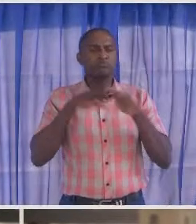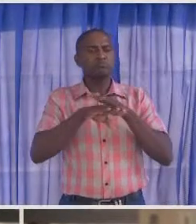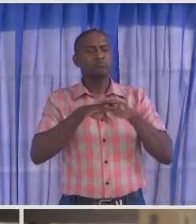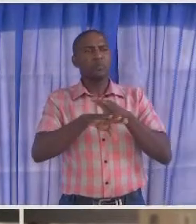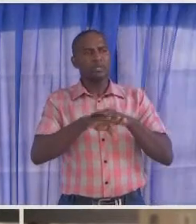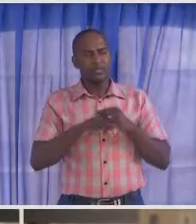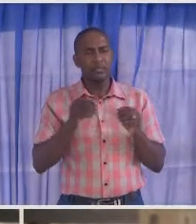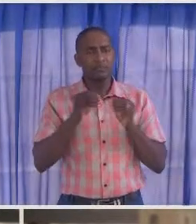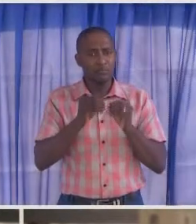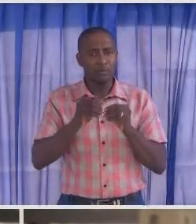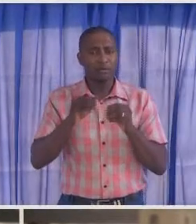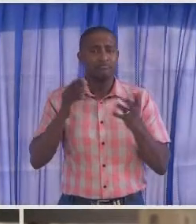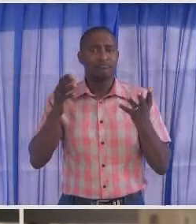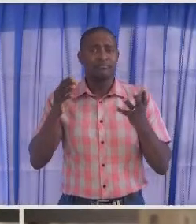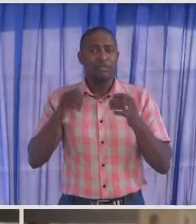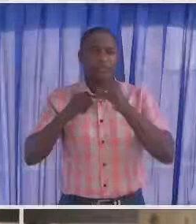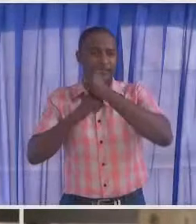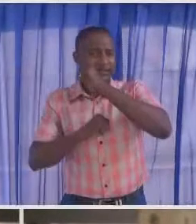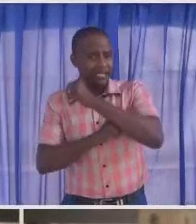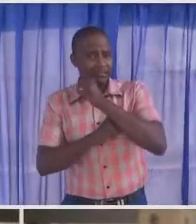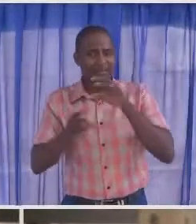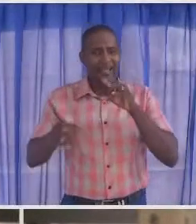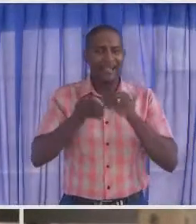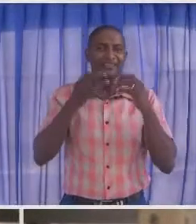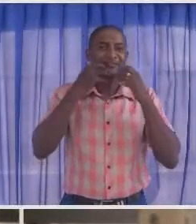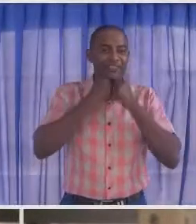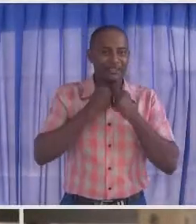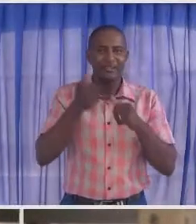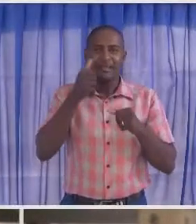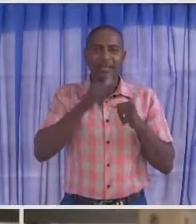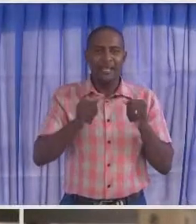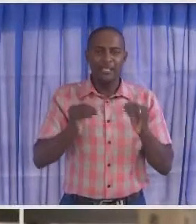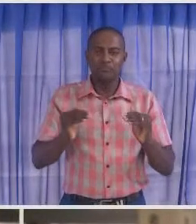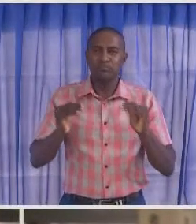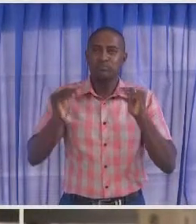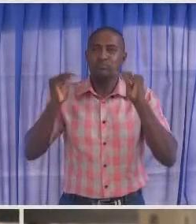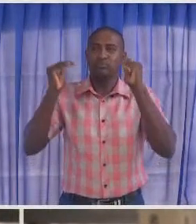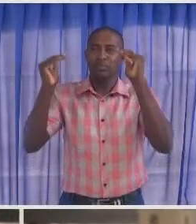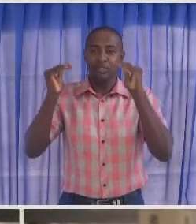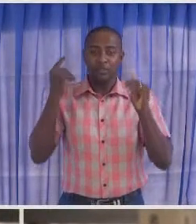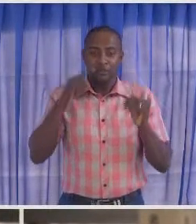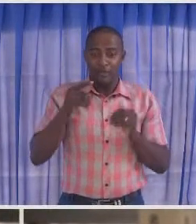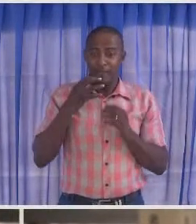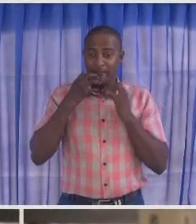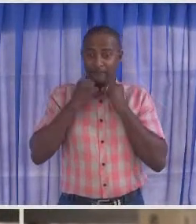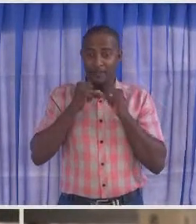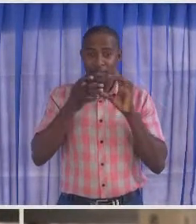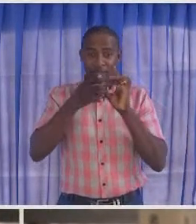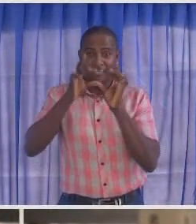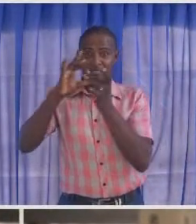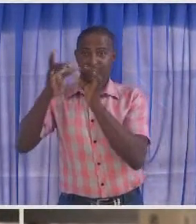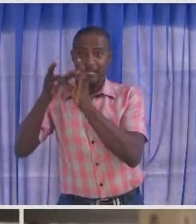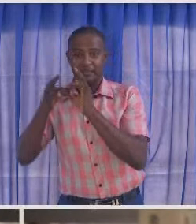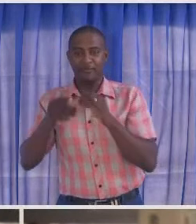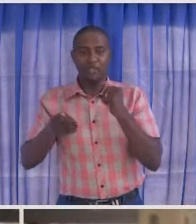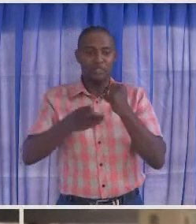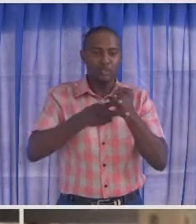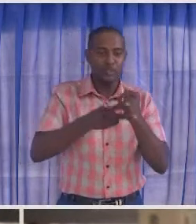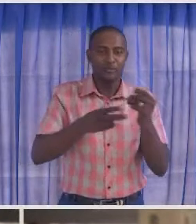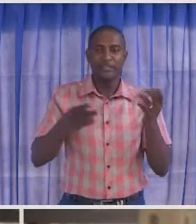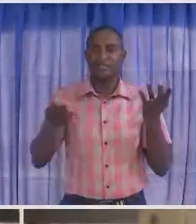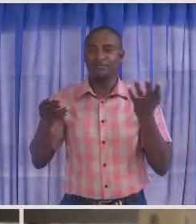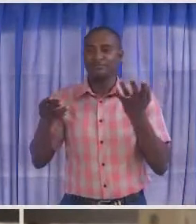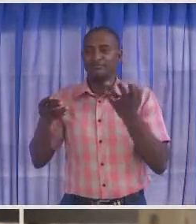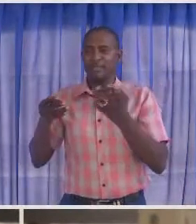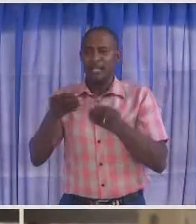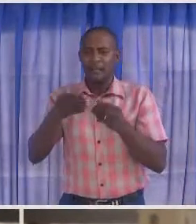more stable and adding value consistently. Then you move further along the value chain in terms of distribution, storage, and all of those